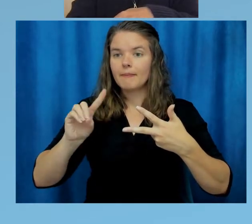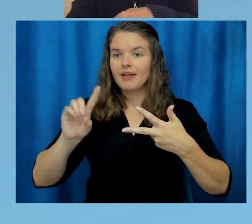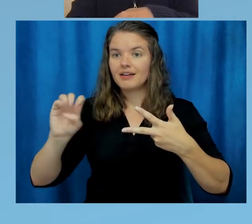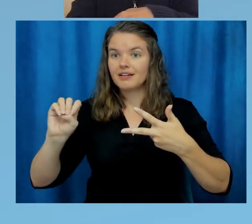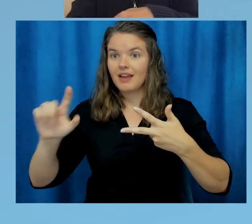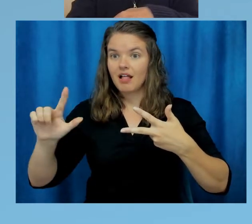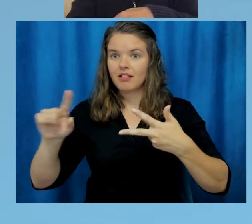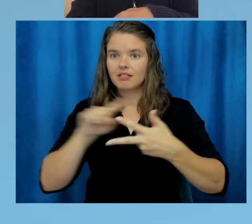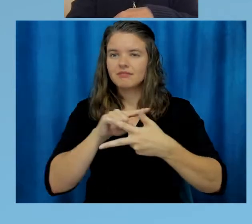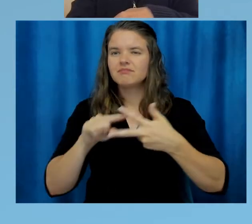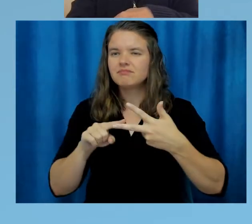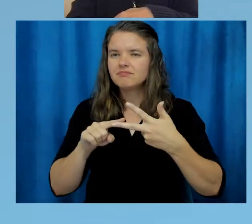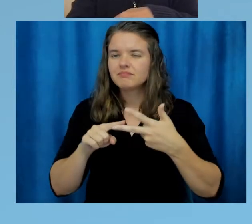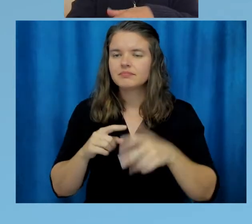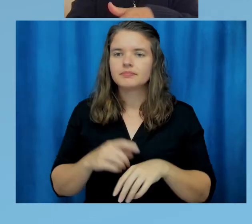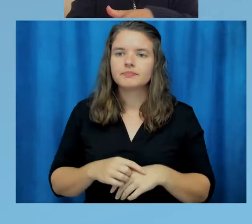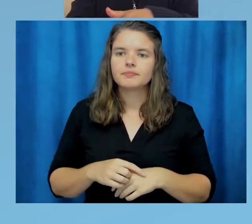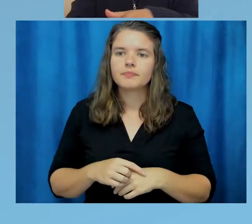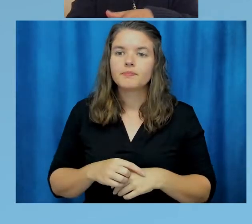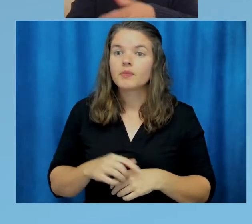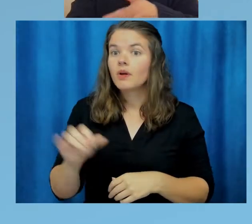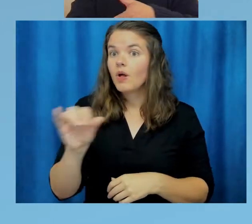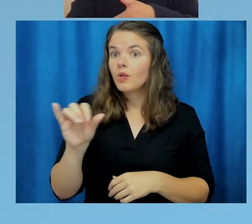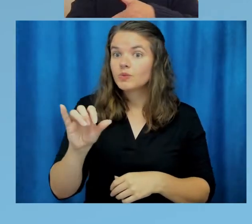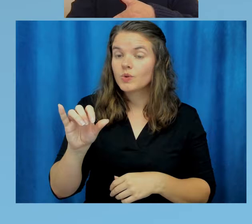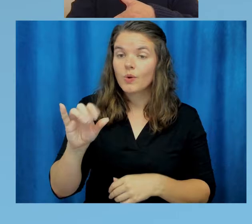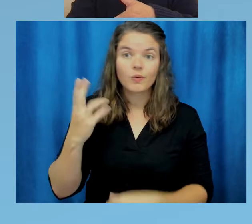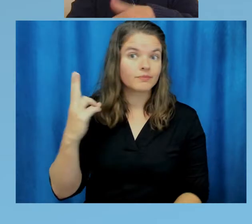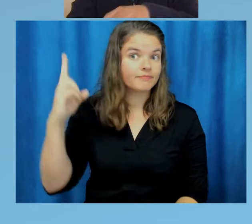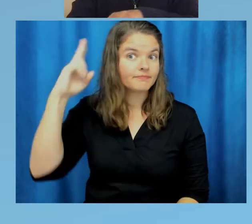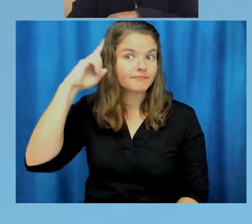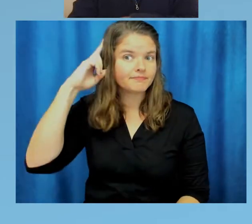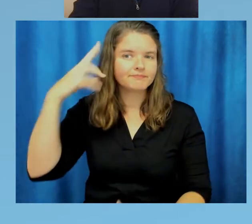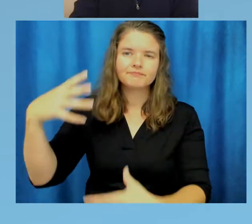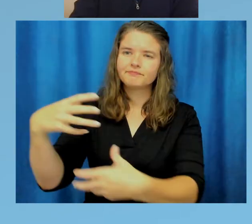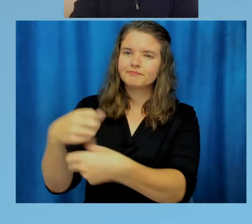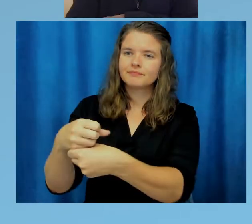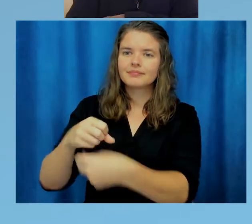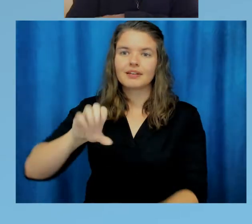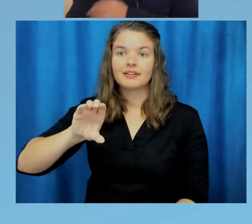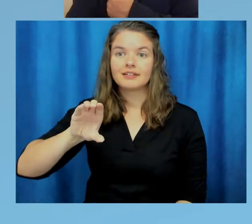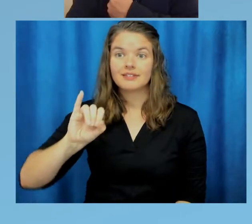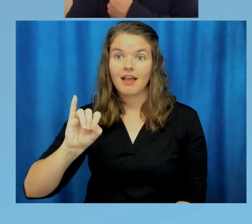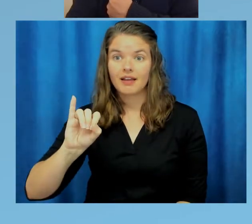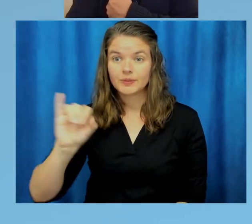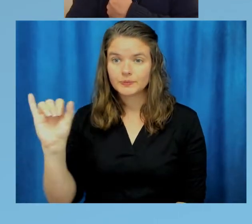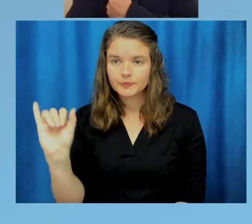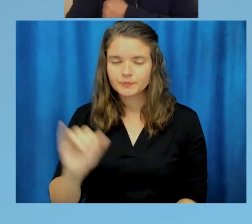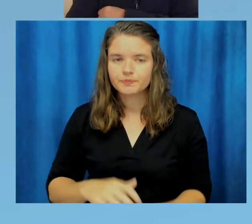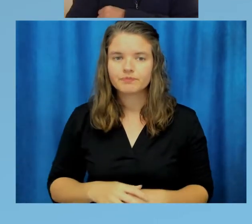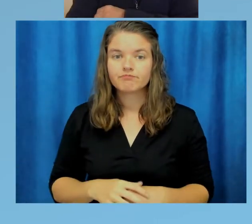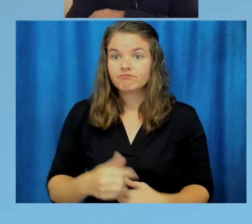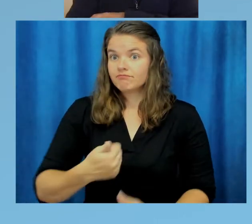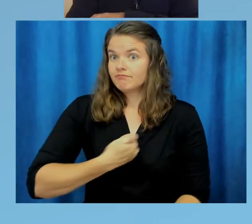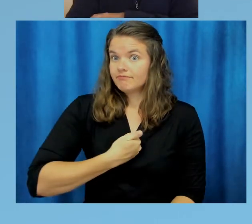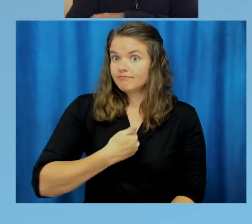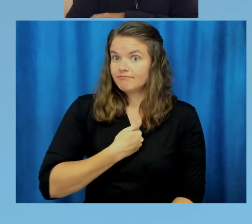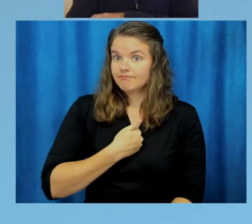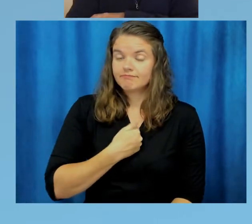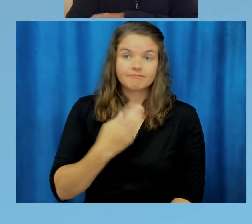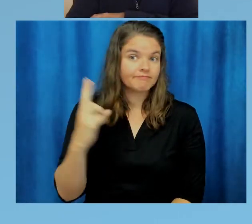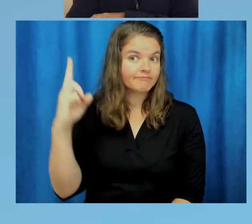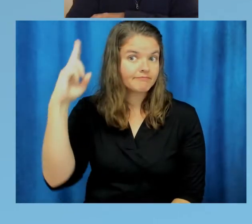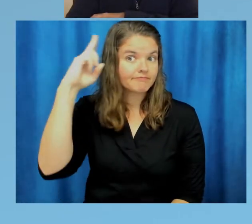me refer to cochlear implants as the CI, that's an abbreviation. I myself had my cochlear